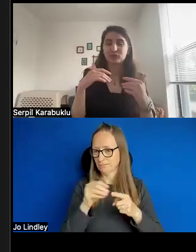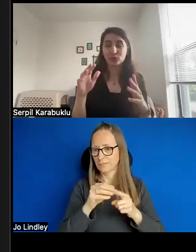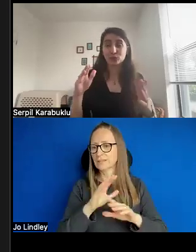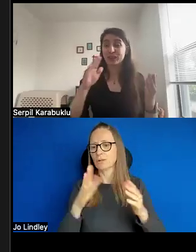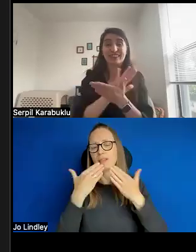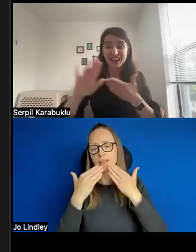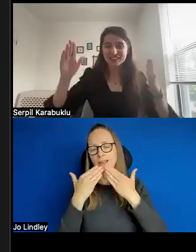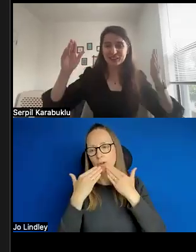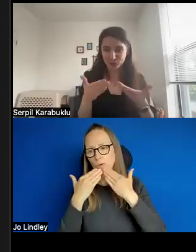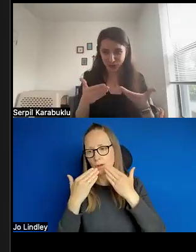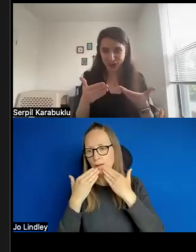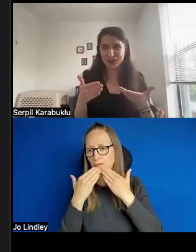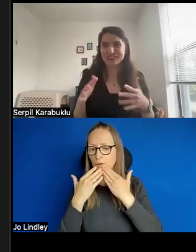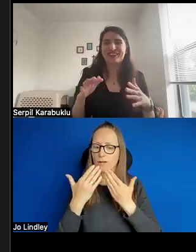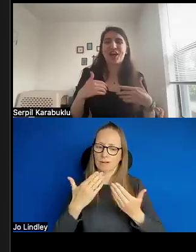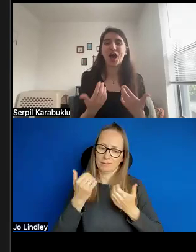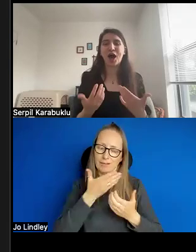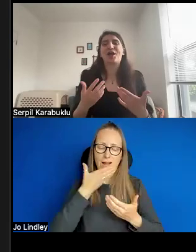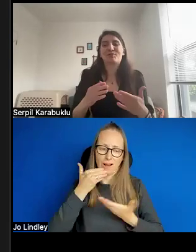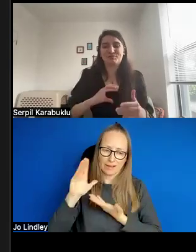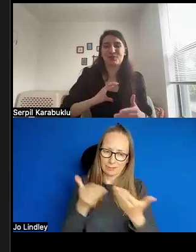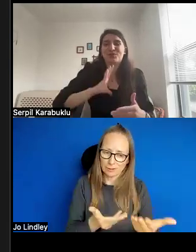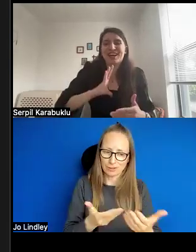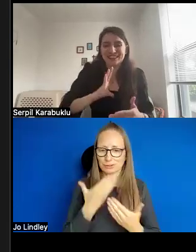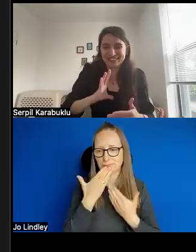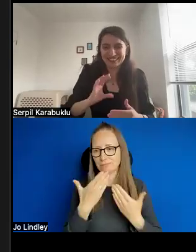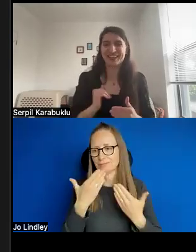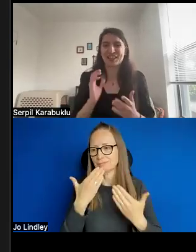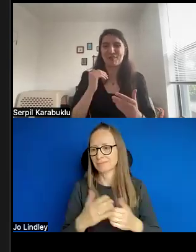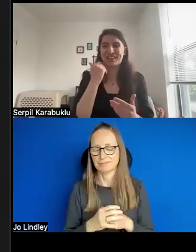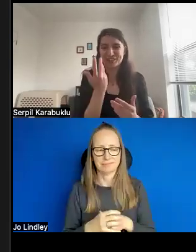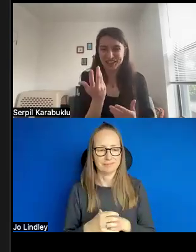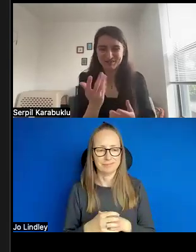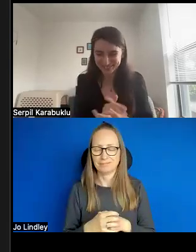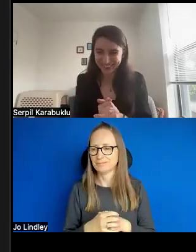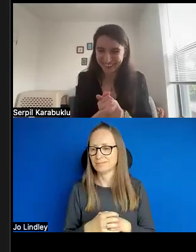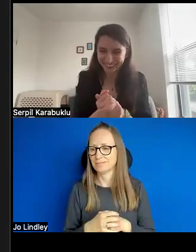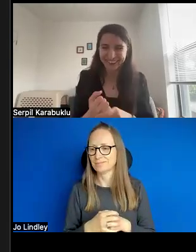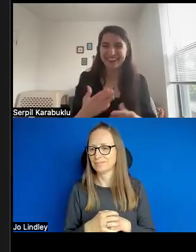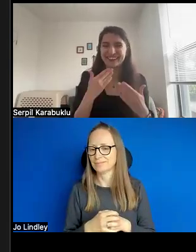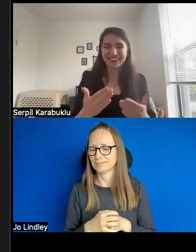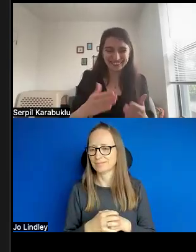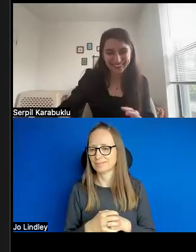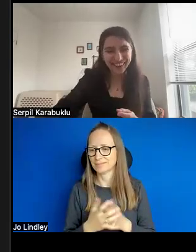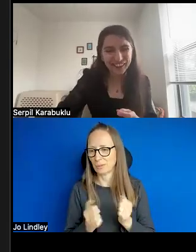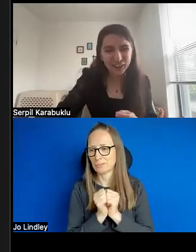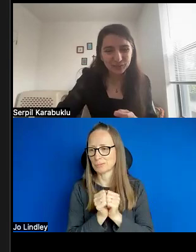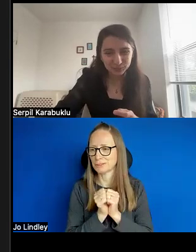Marisa, for a nice introduction. I'm pod honored and a bit ashamed.